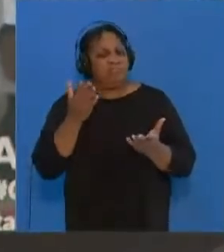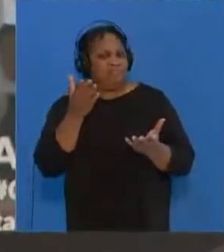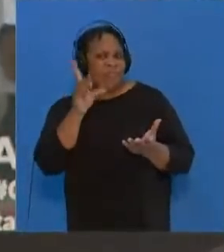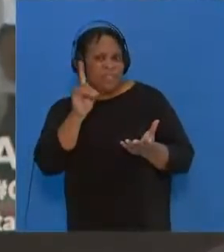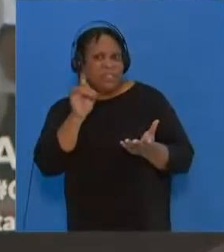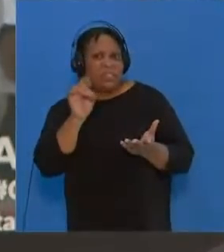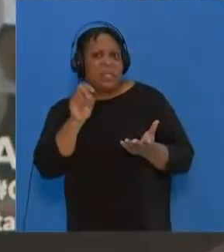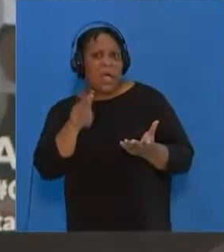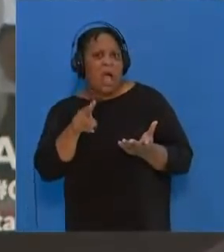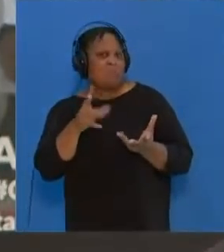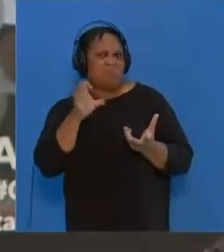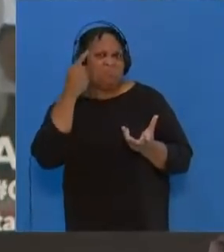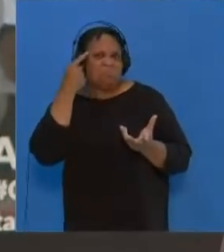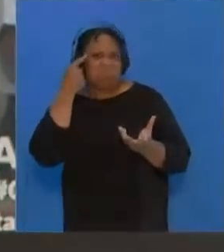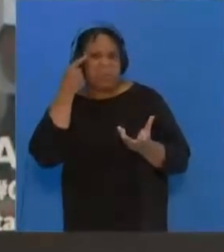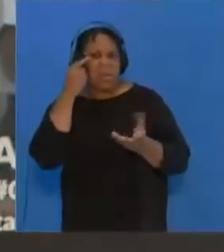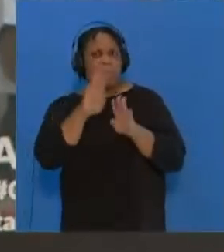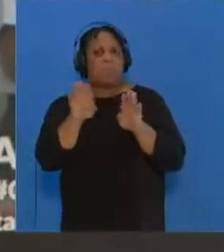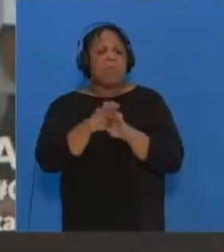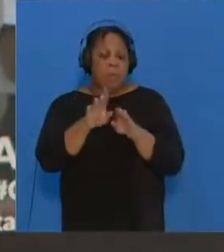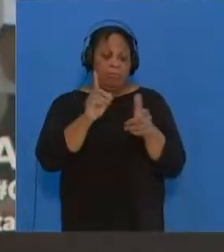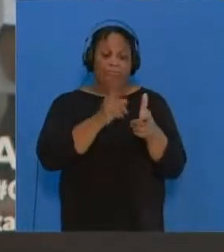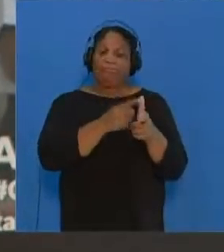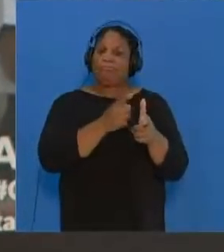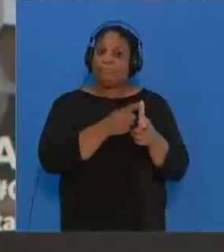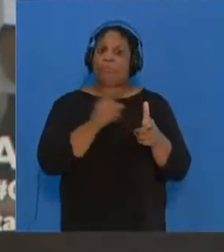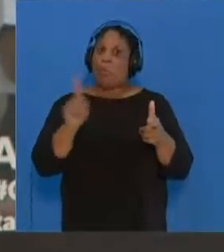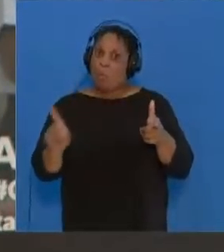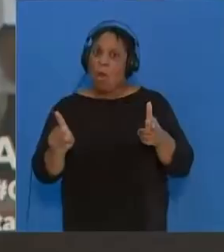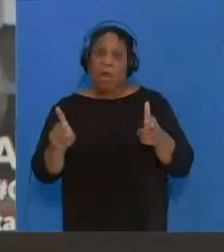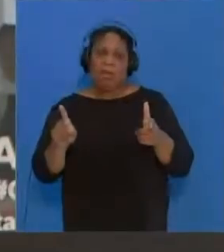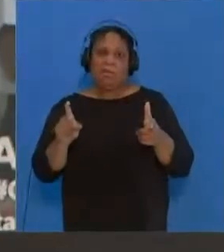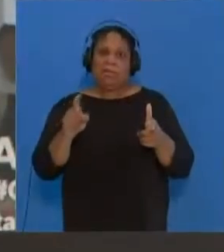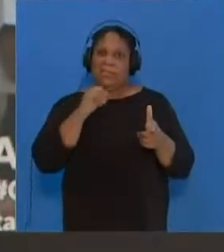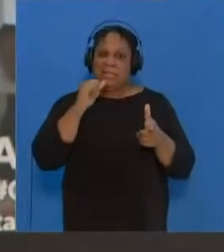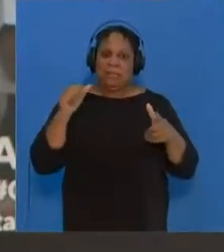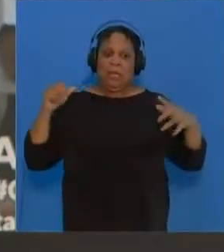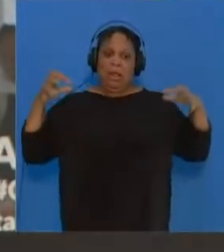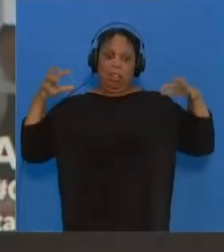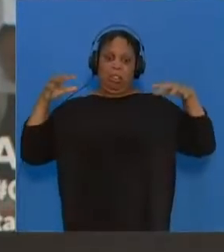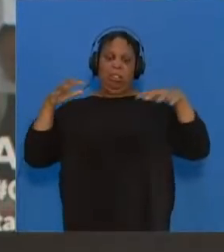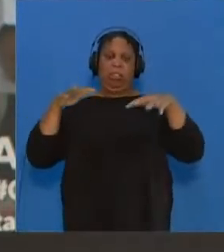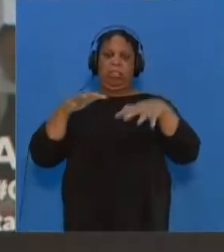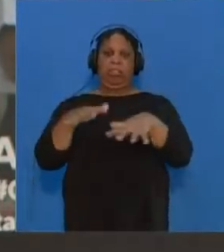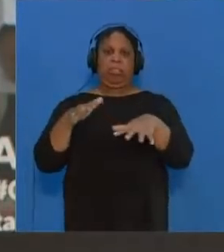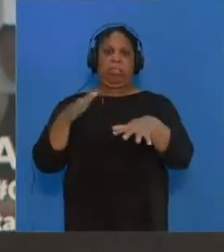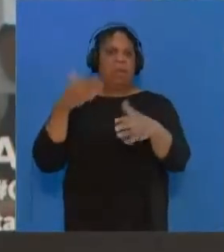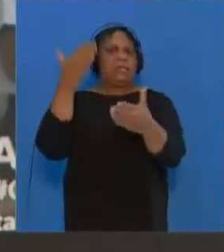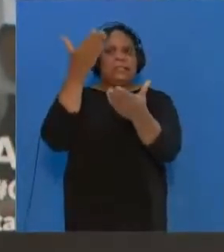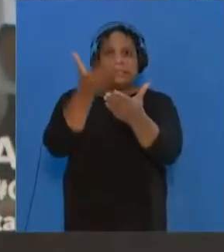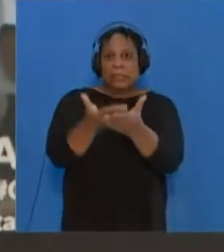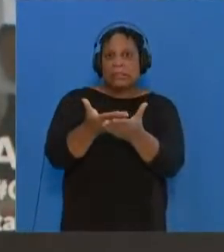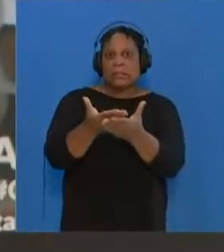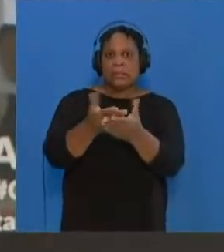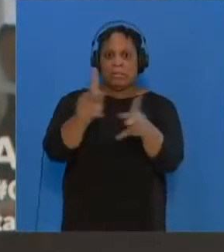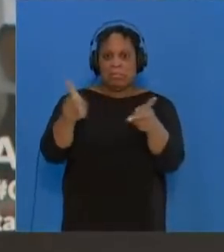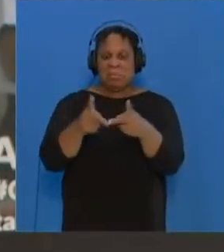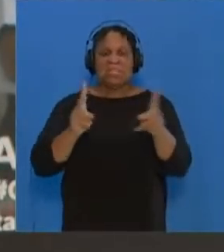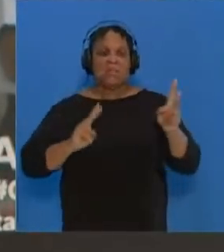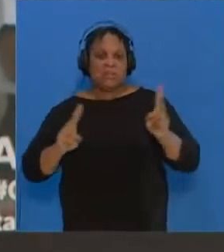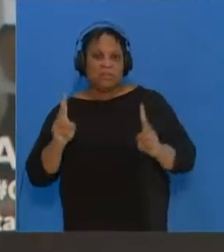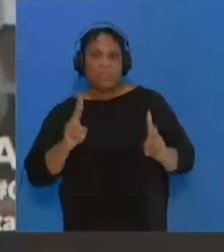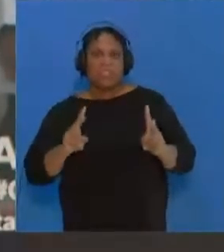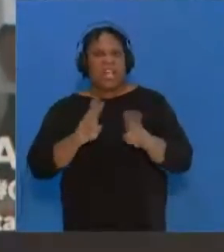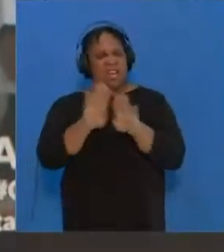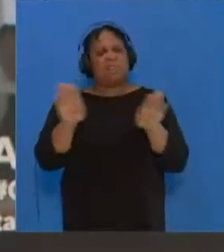think that Bermuda, of course, number one, we know that Bermuda is not a mass tourism destination. And I don't want us to think that